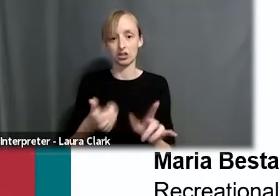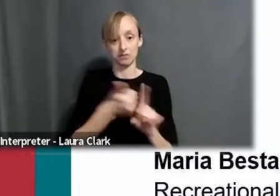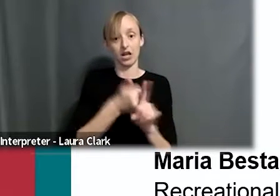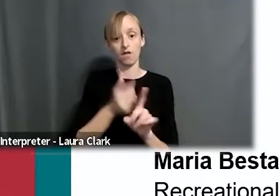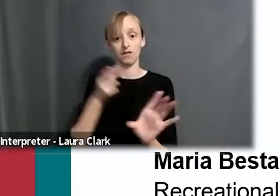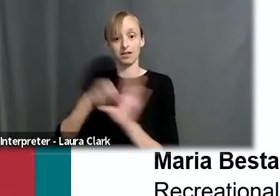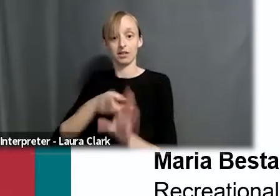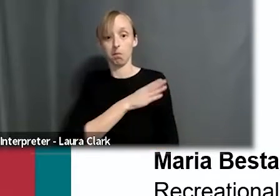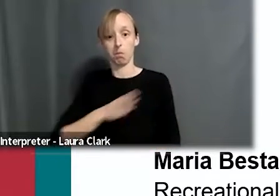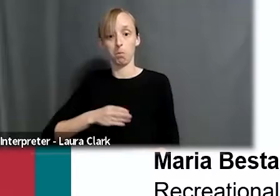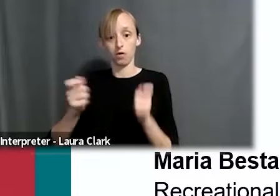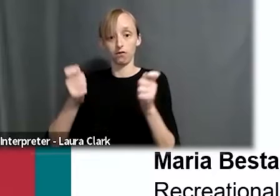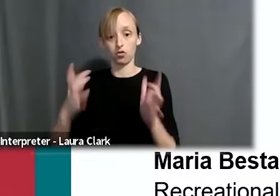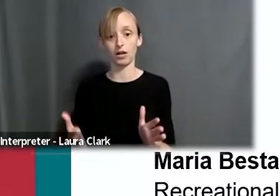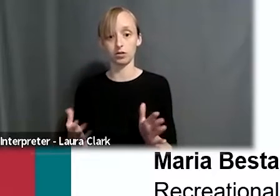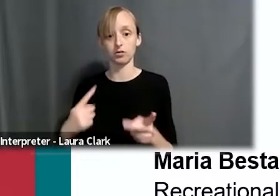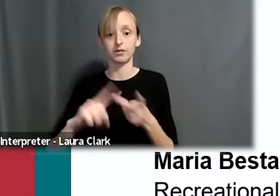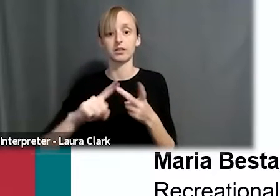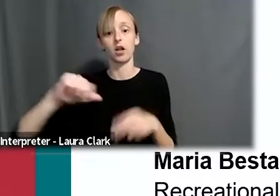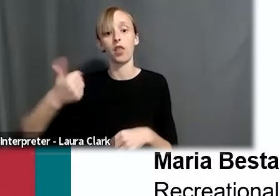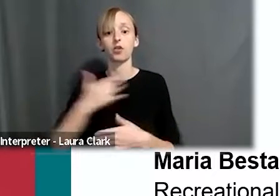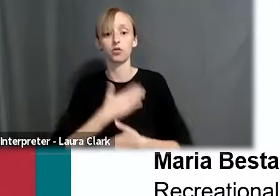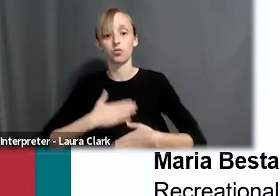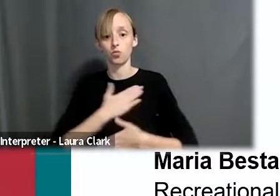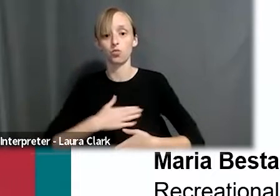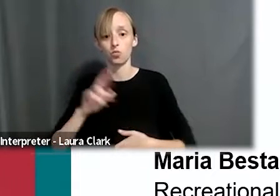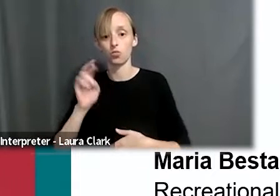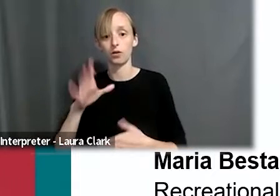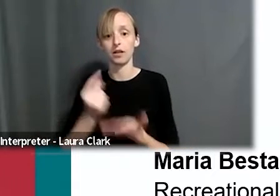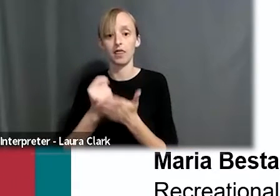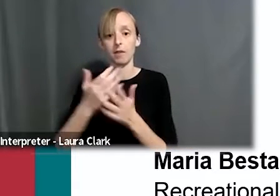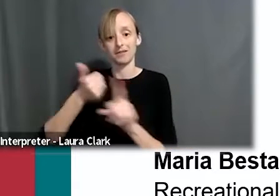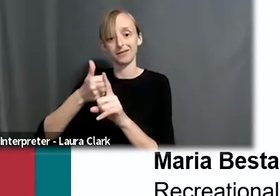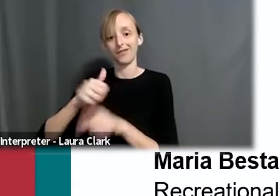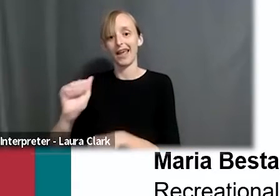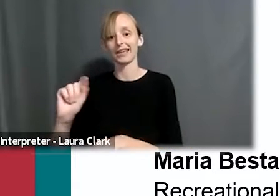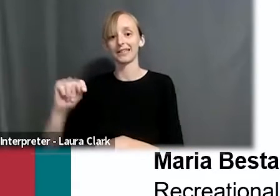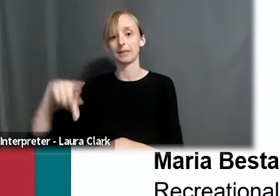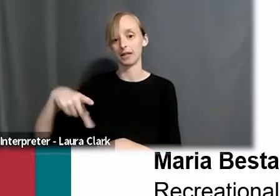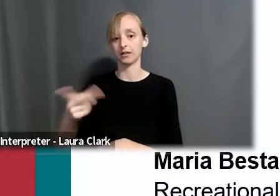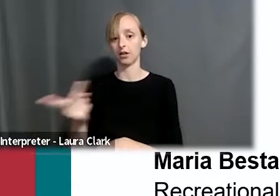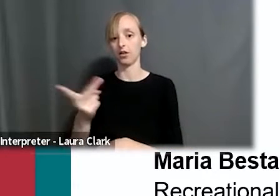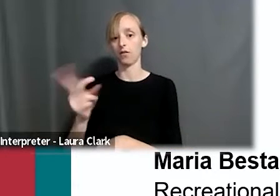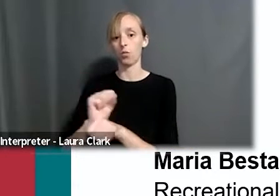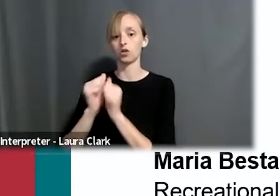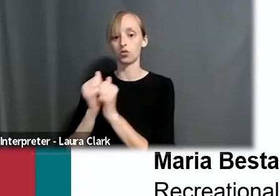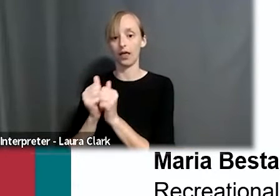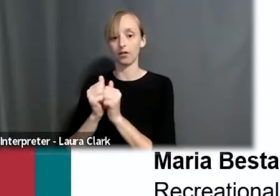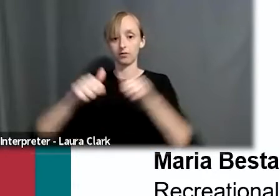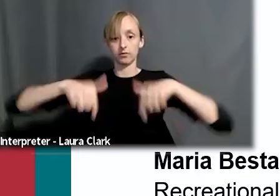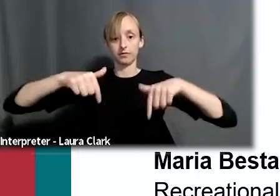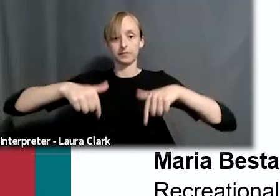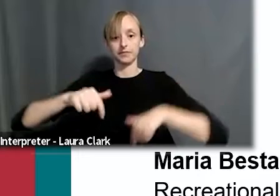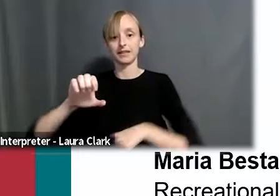and another recreational therapist who is an ATP. So they have been working together on the